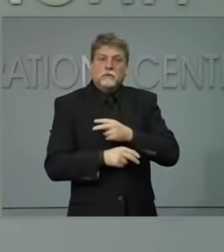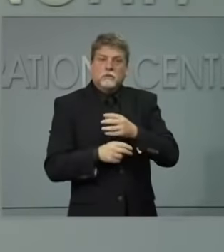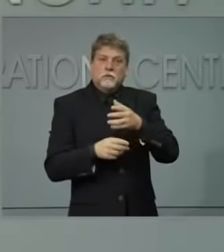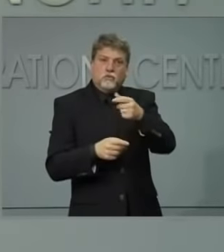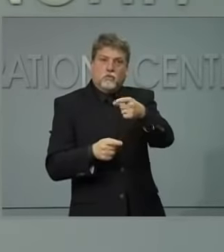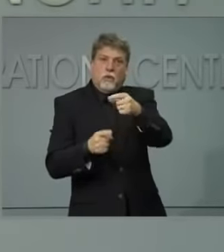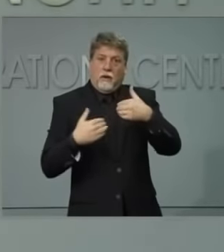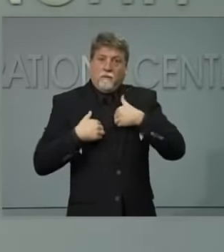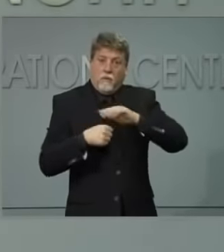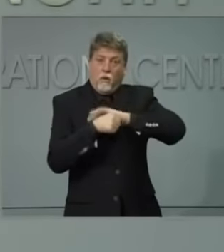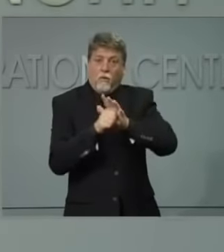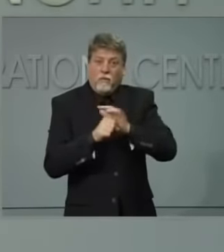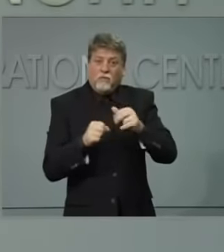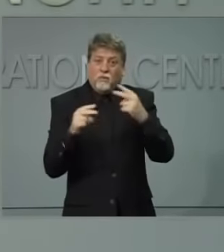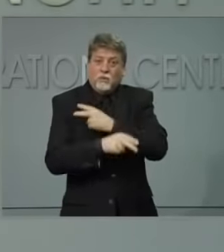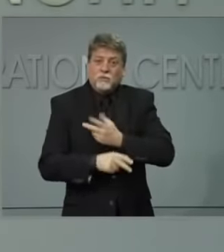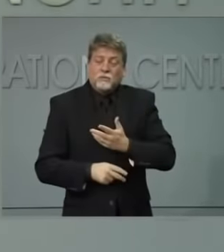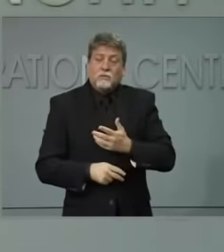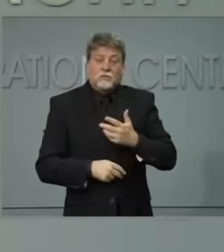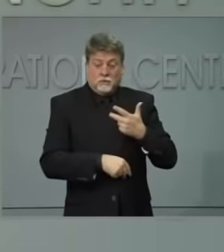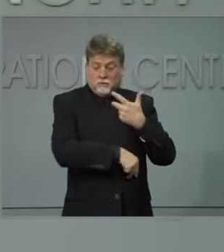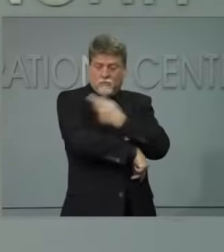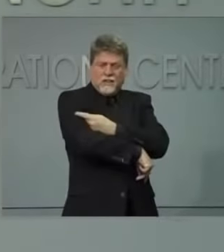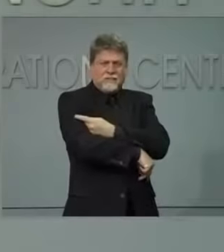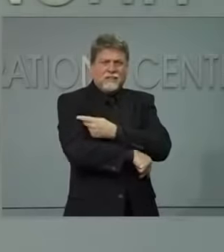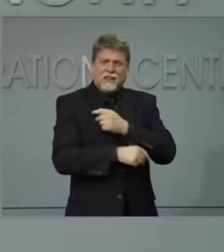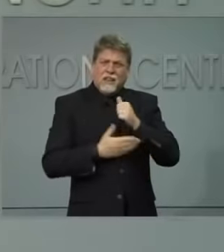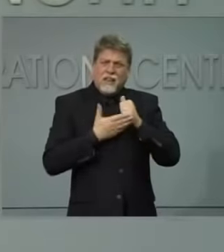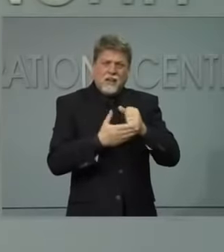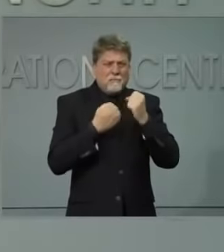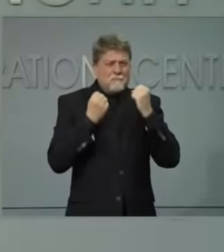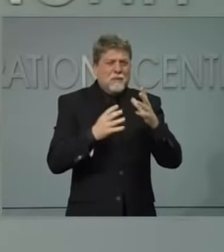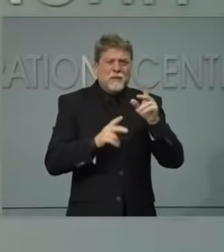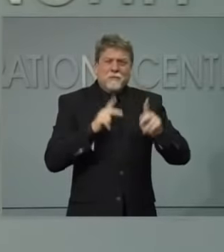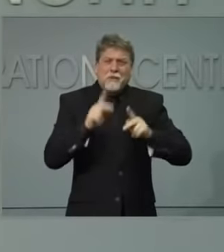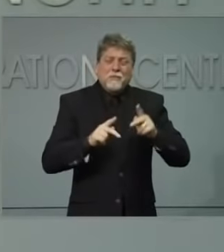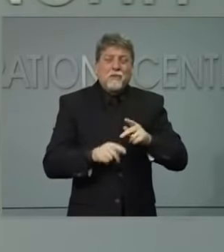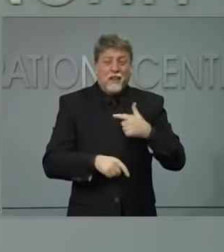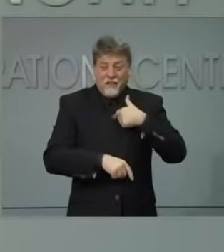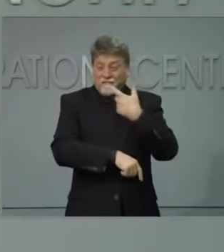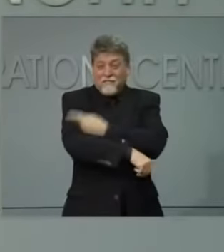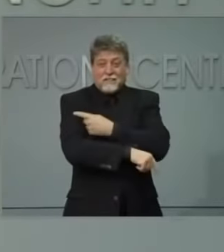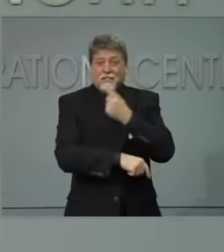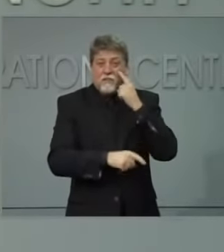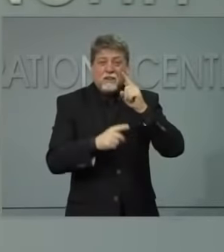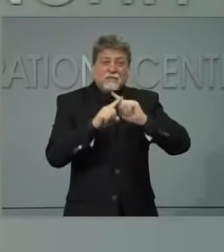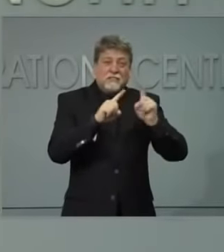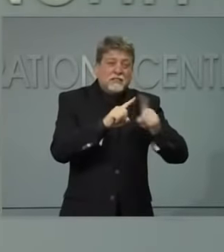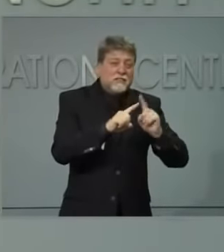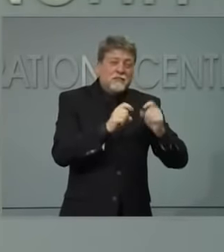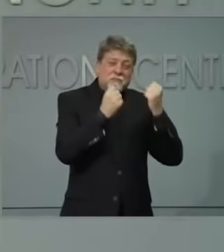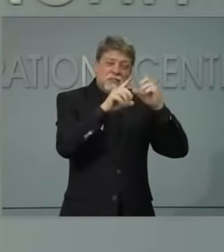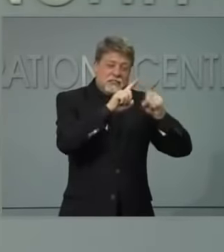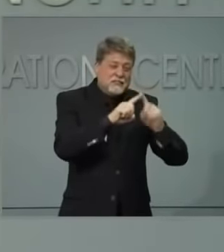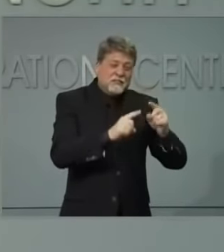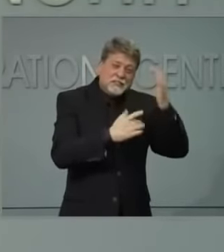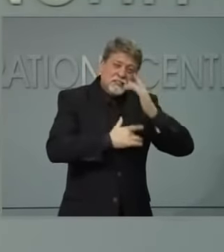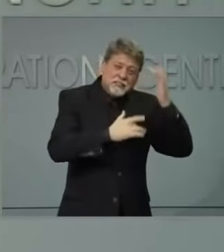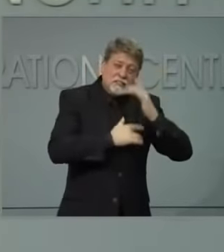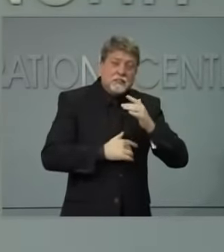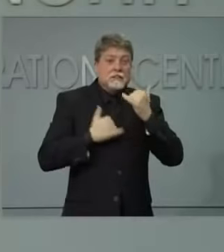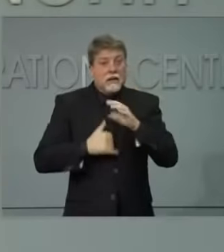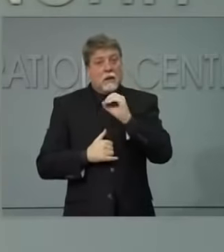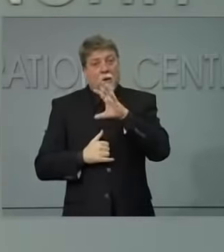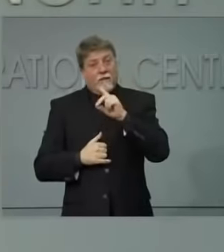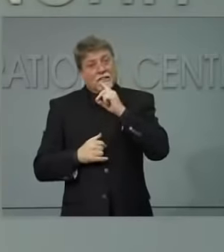so much to protect people from many different diseases, and COVID is another one that we look forward to getting